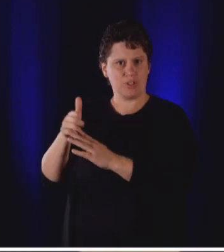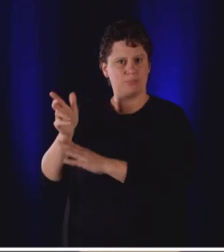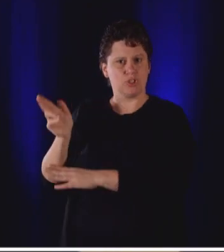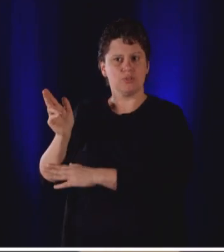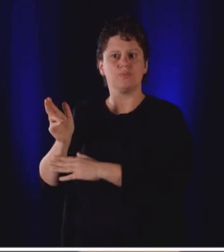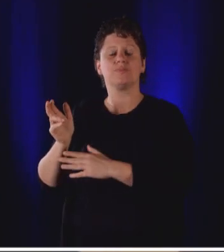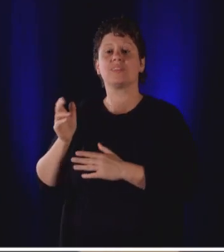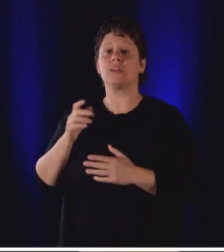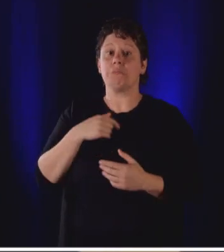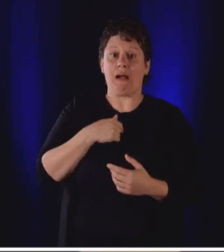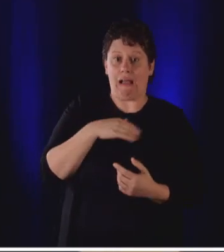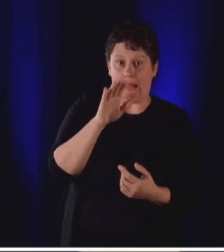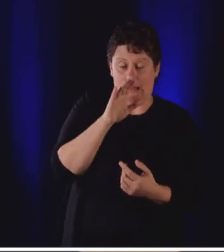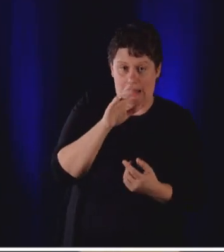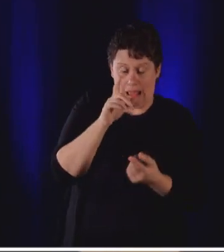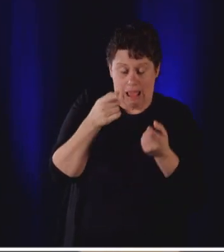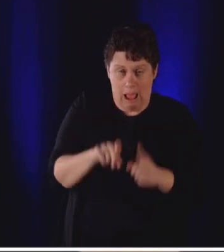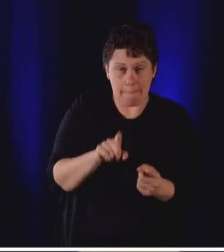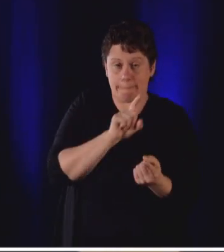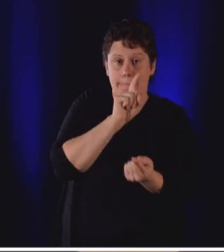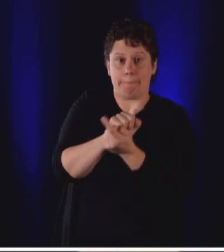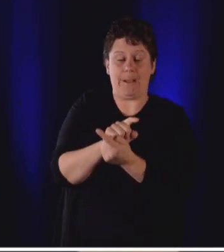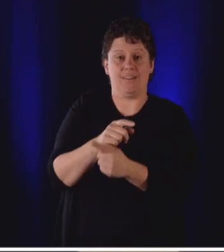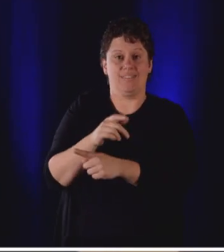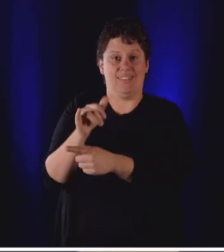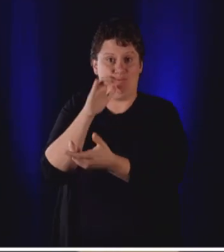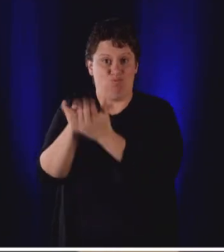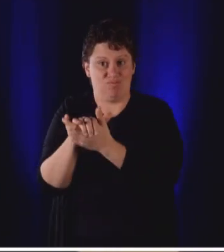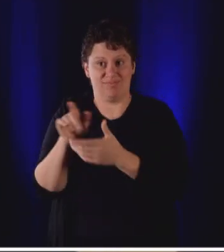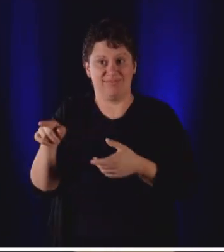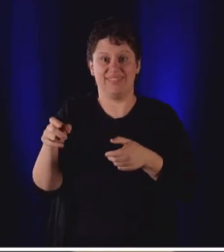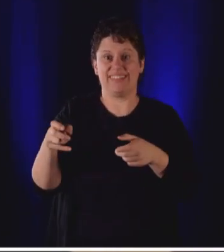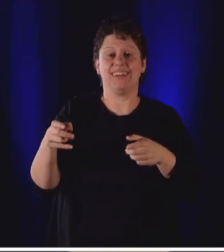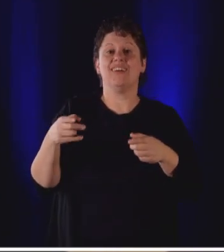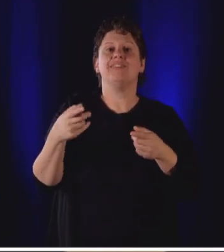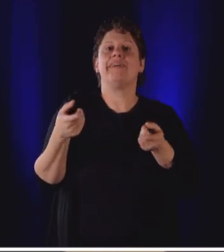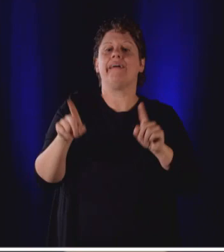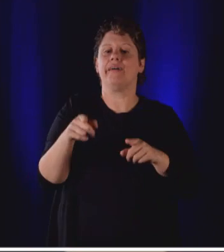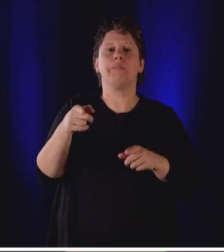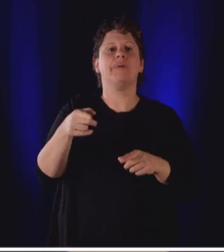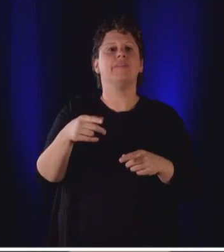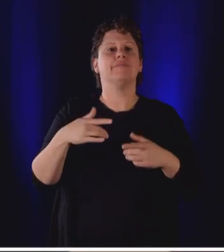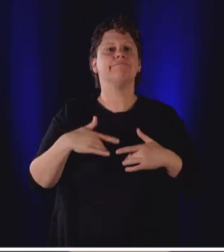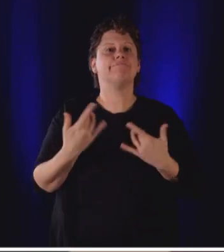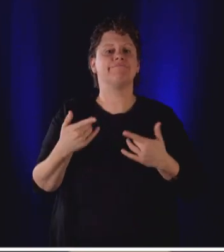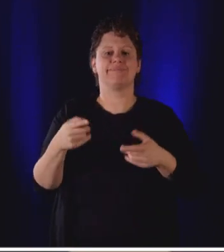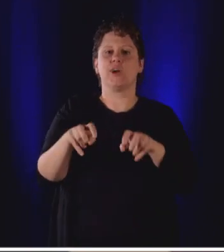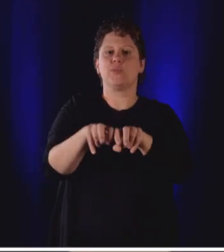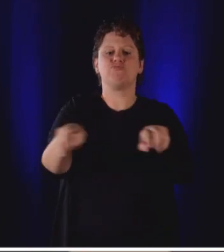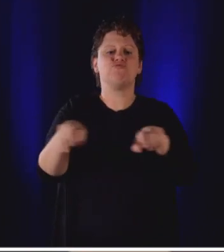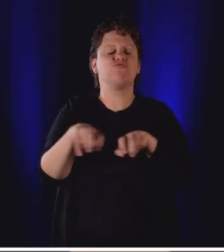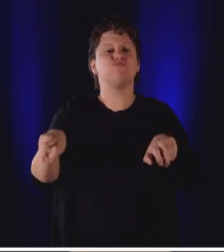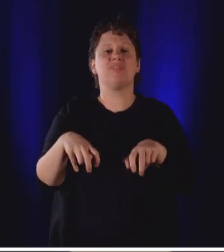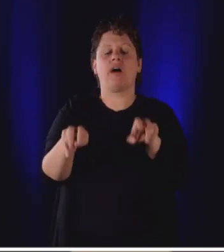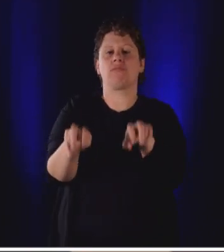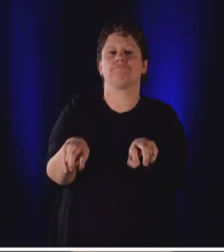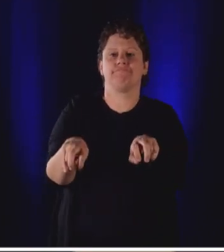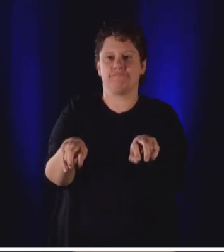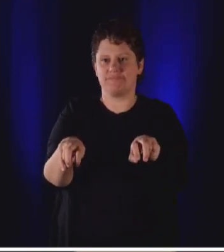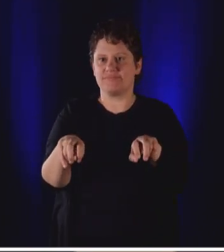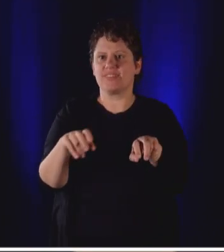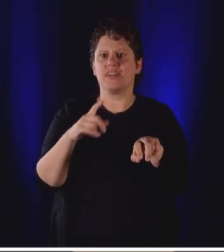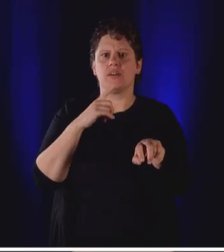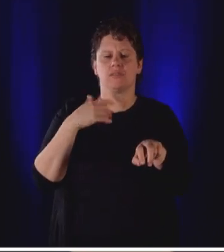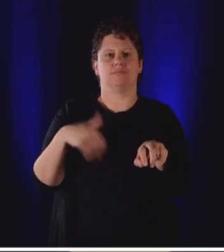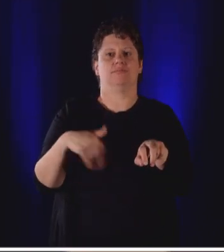that 2 degrees of separation. I was able to find out, like, she spoke at the inauguration for President Obama.